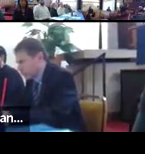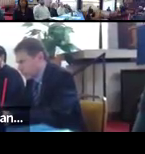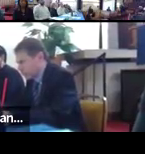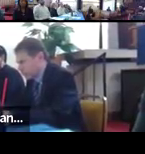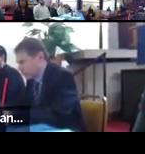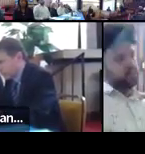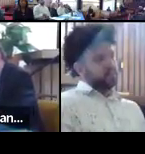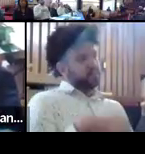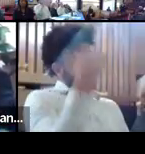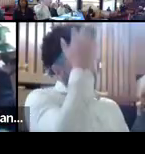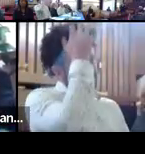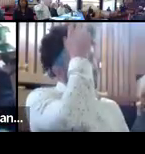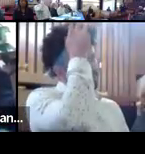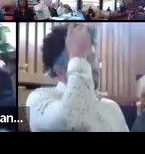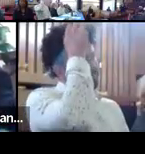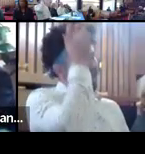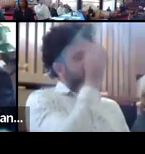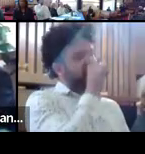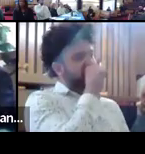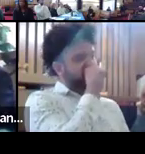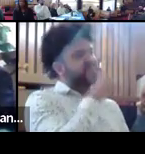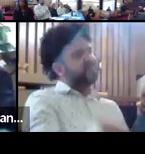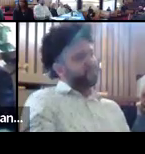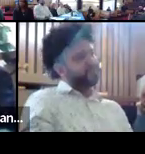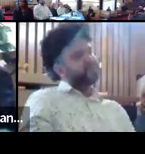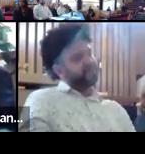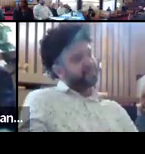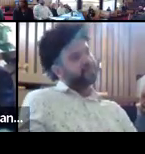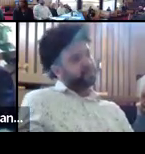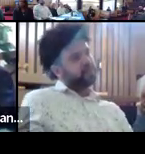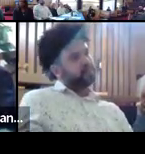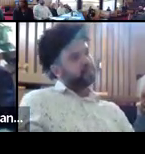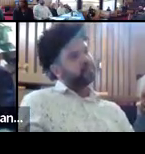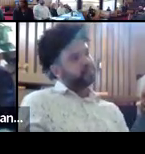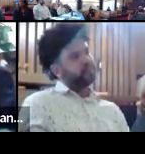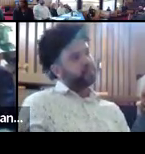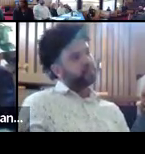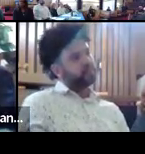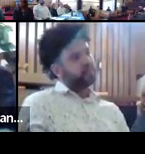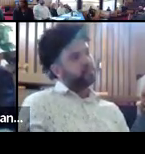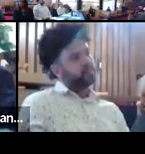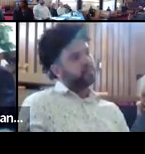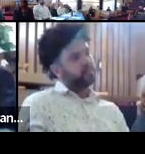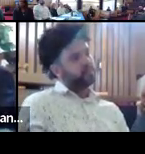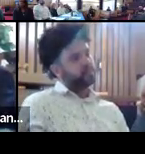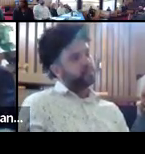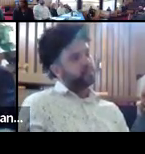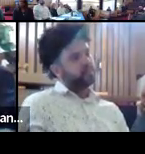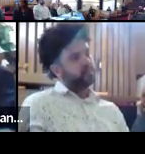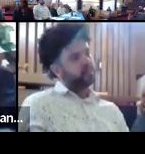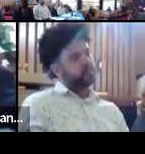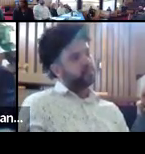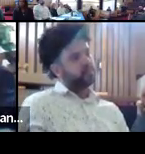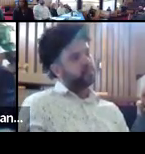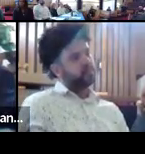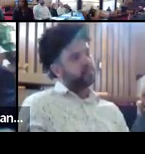got Grand, you got one thing, you have that's where you have income. So you know, these have always been the whole